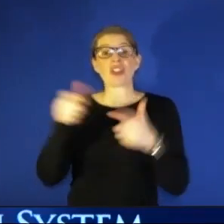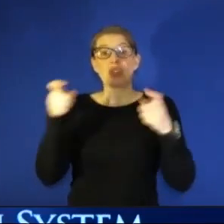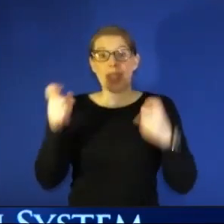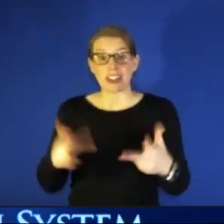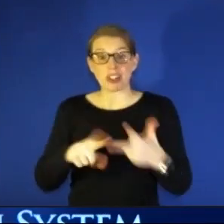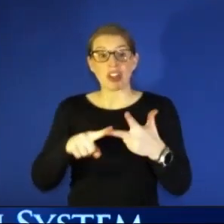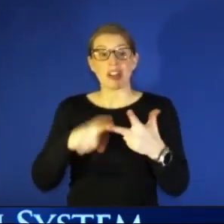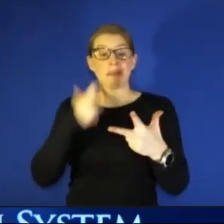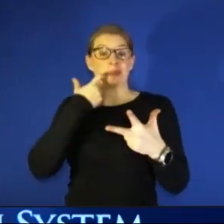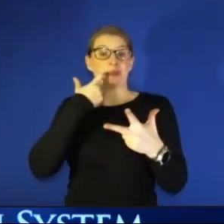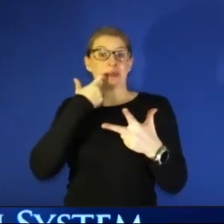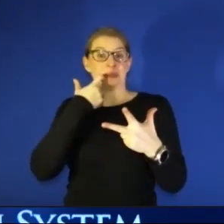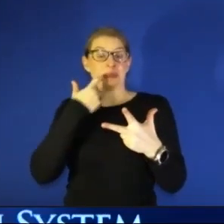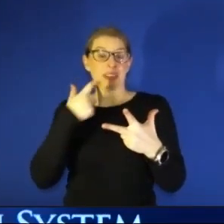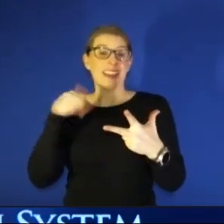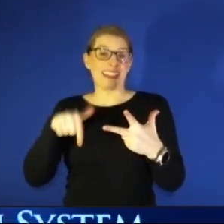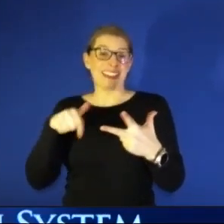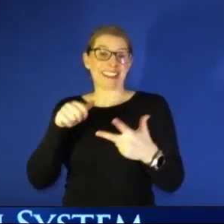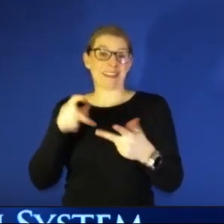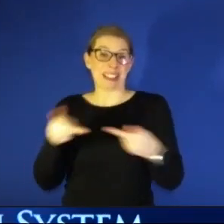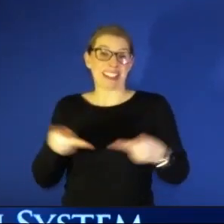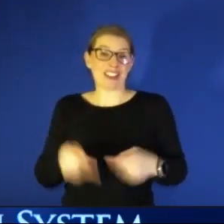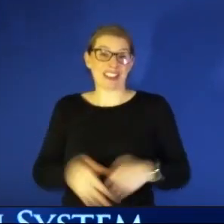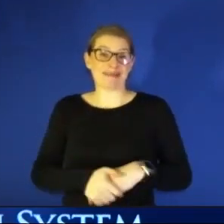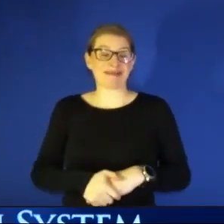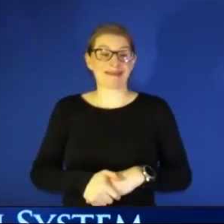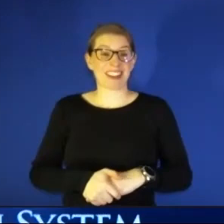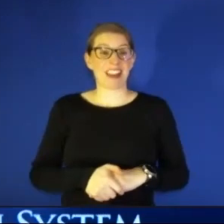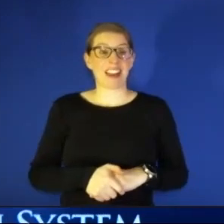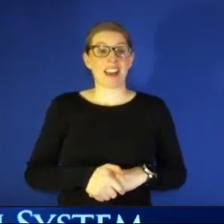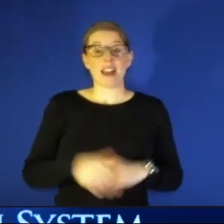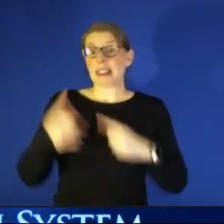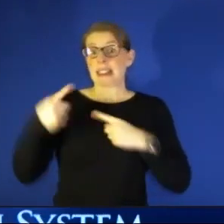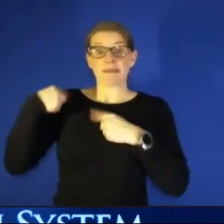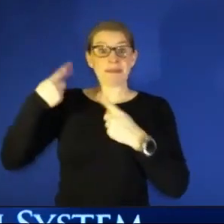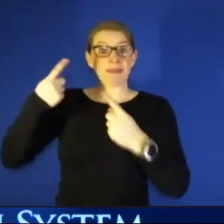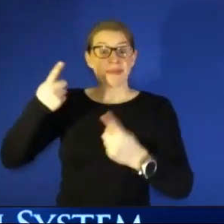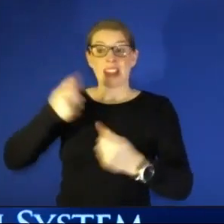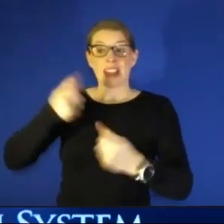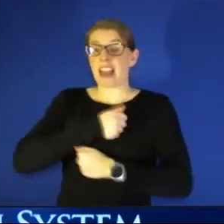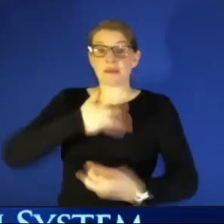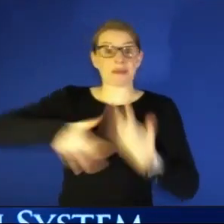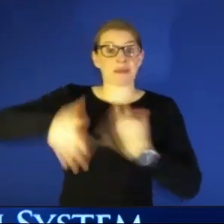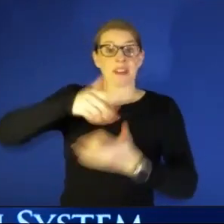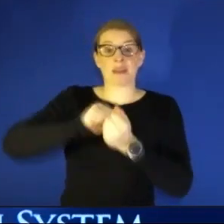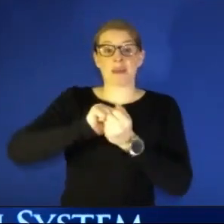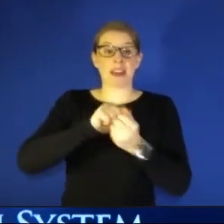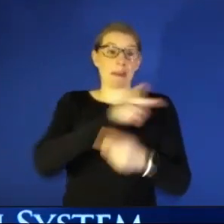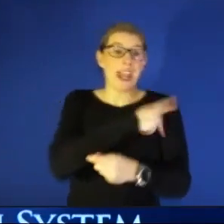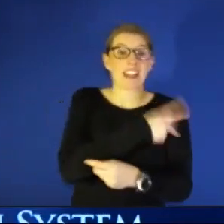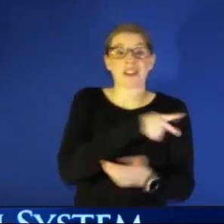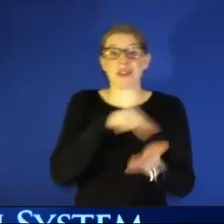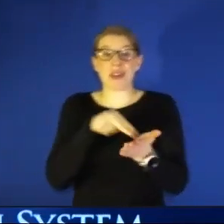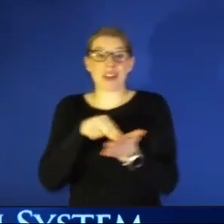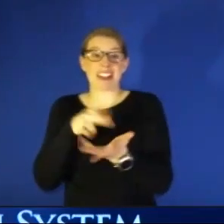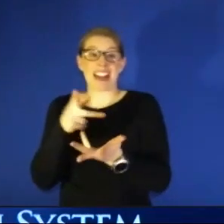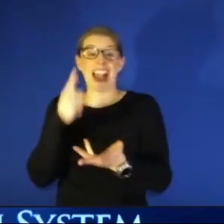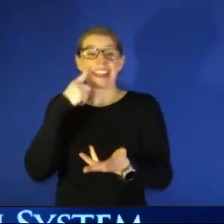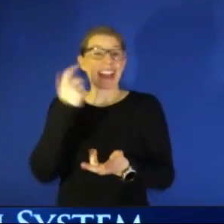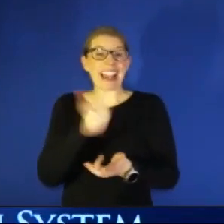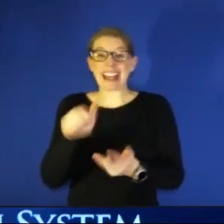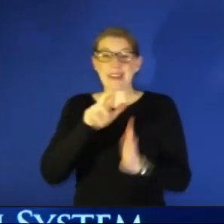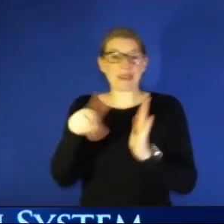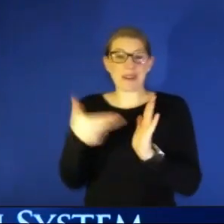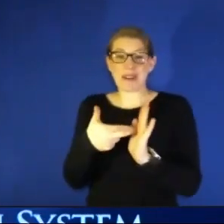job. But, you know, always along the way, loving interacting with the patients and the nurses. I think any role you're in our